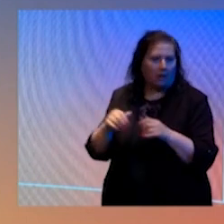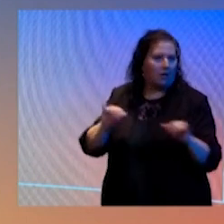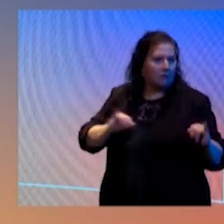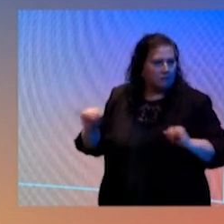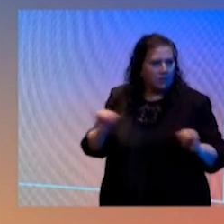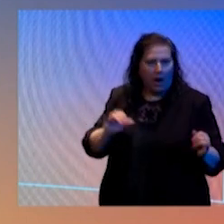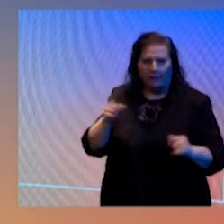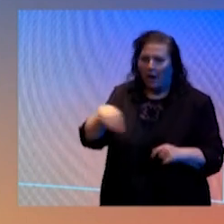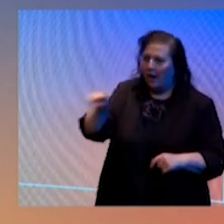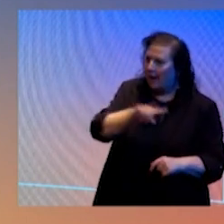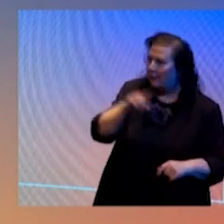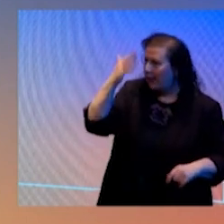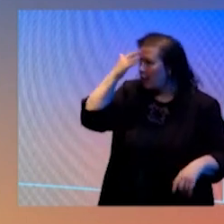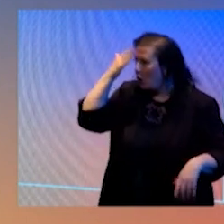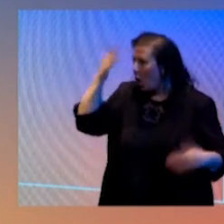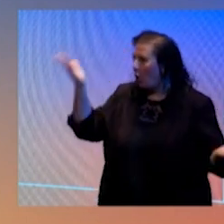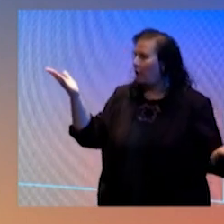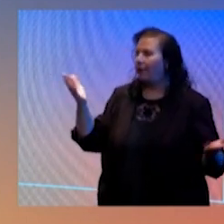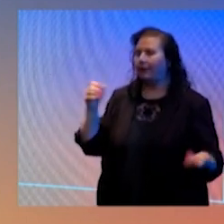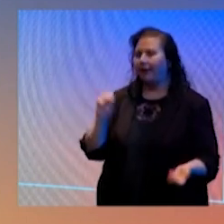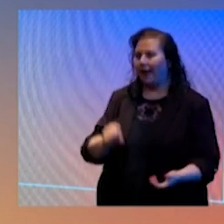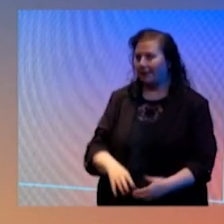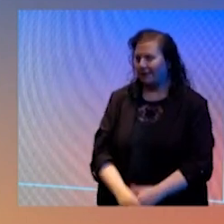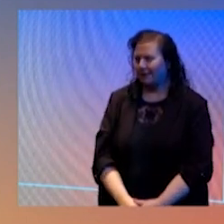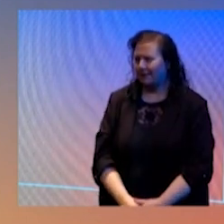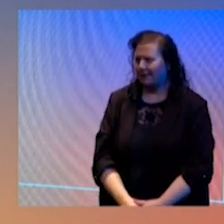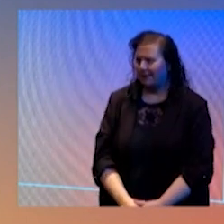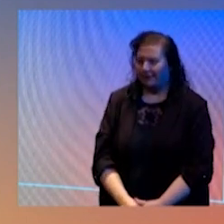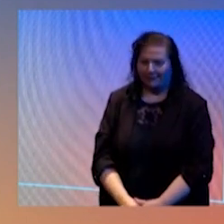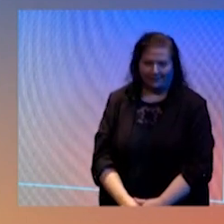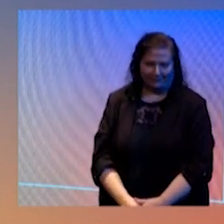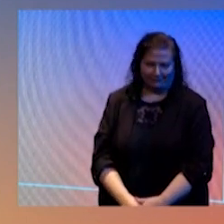Brook? Okay, all right. All right.